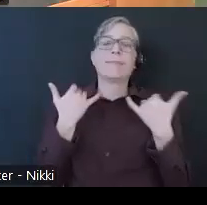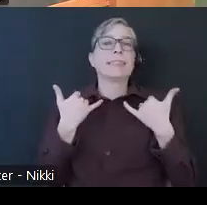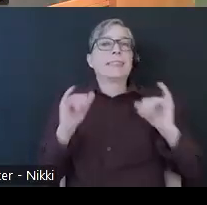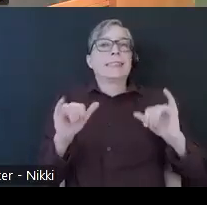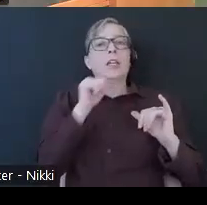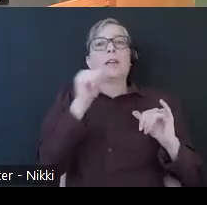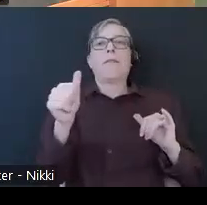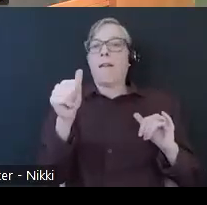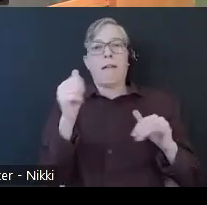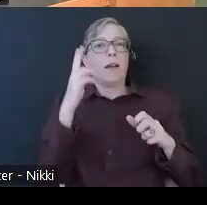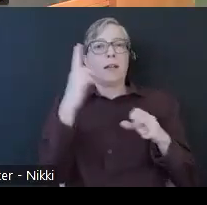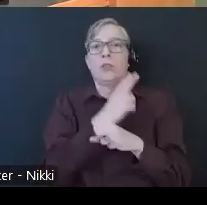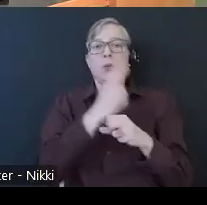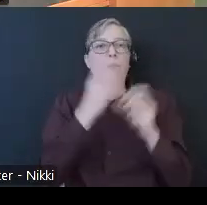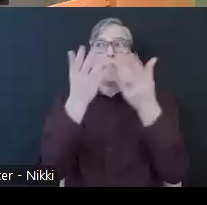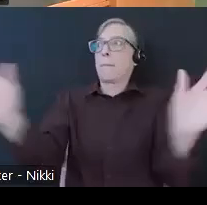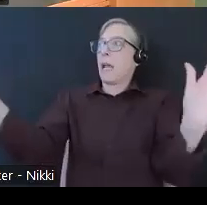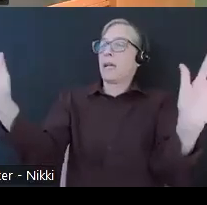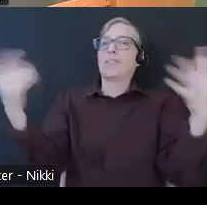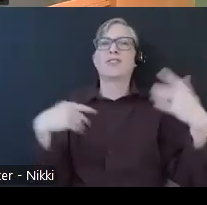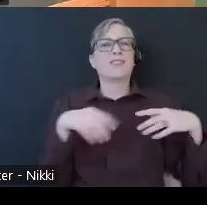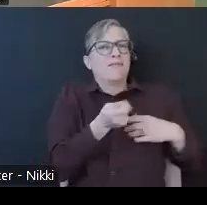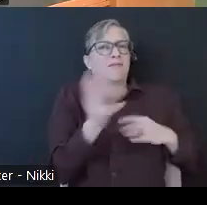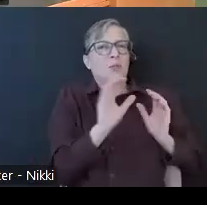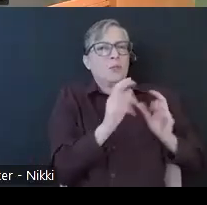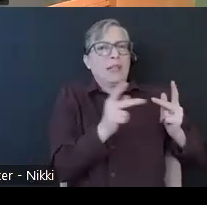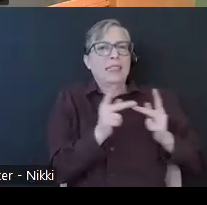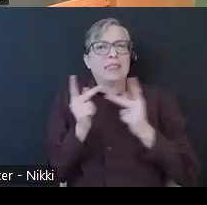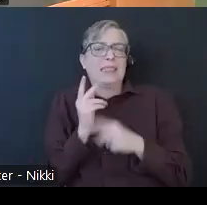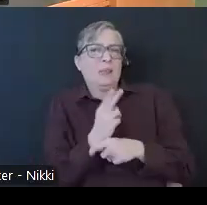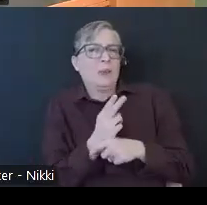United States. So our team has conducted, as I mentioned,